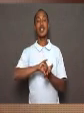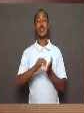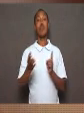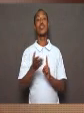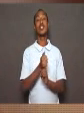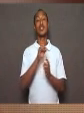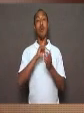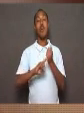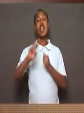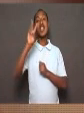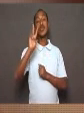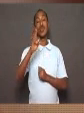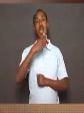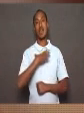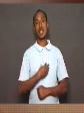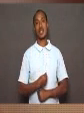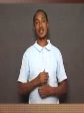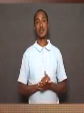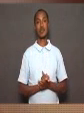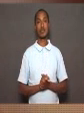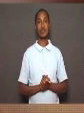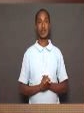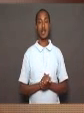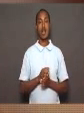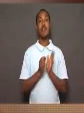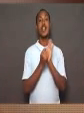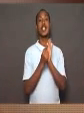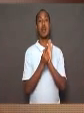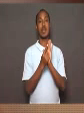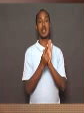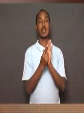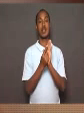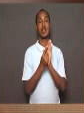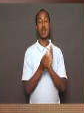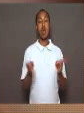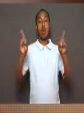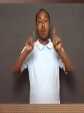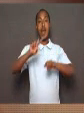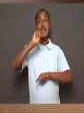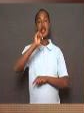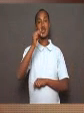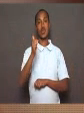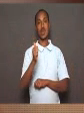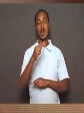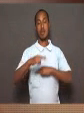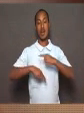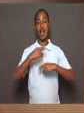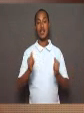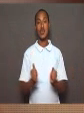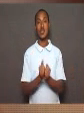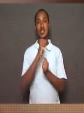of only two elements. For example, when sodium reacts